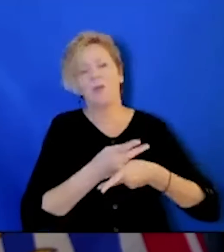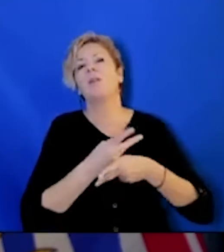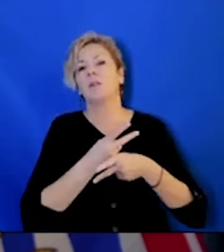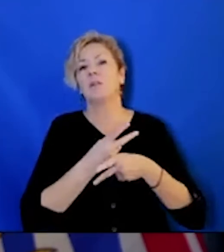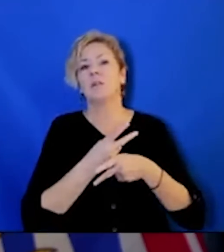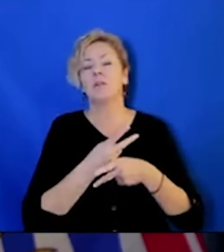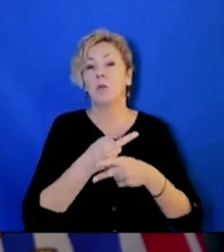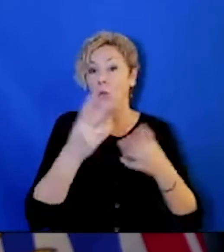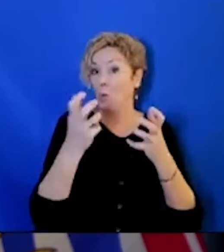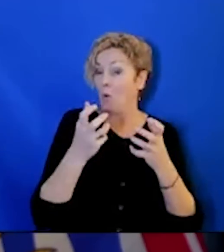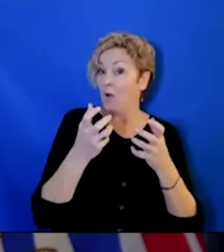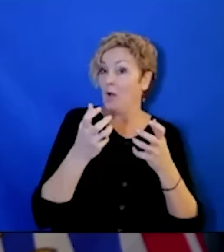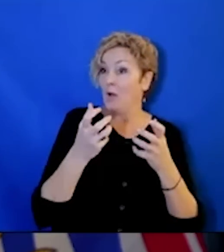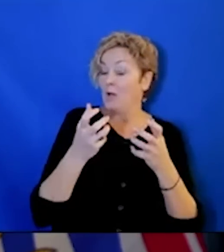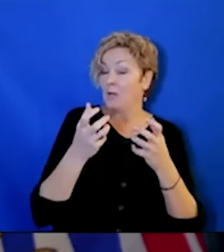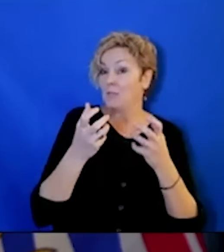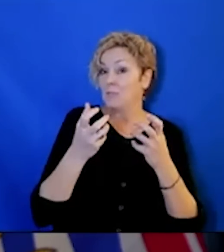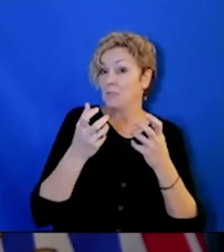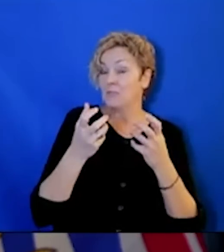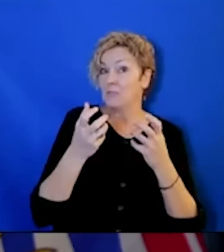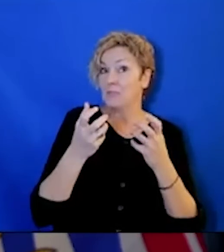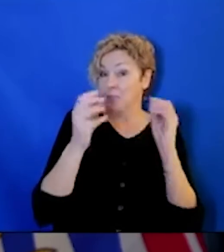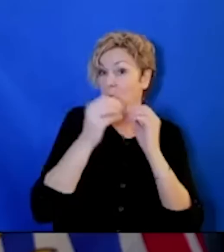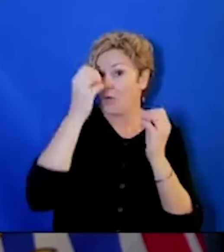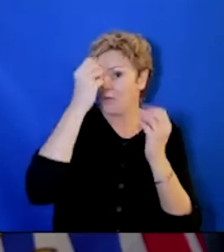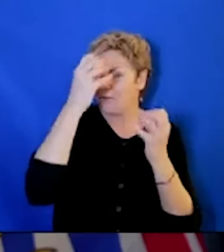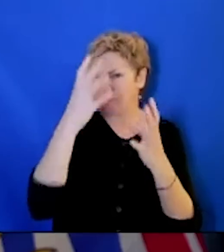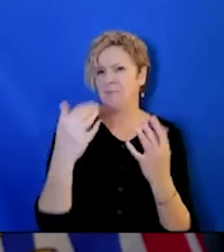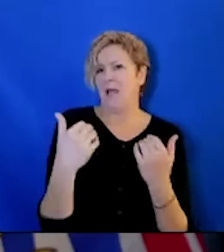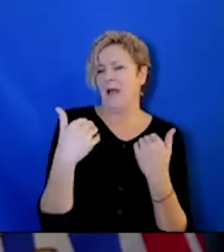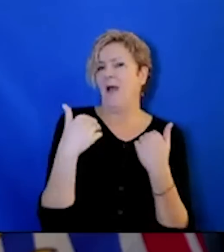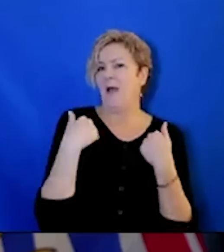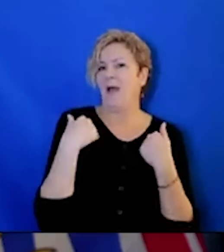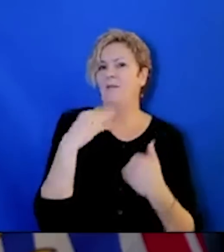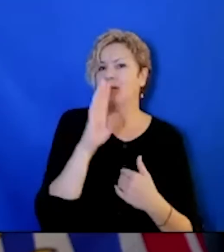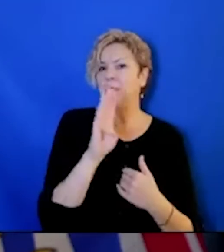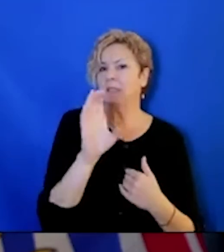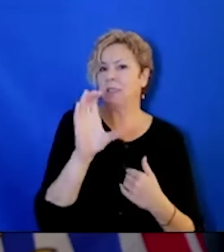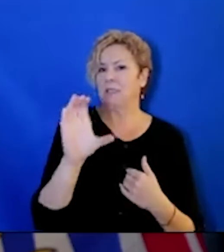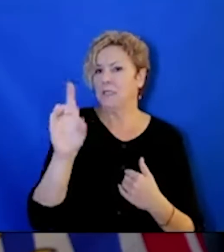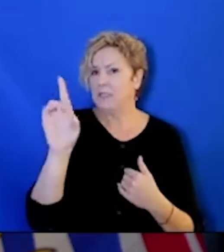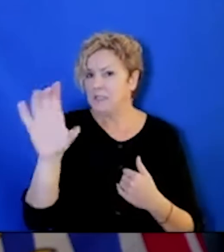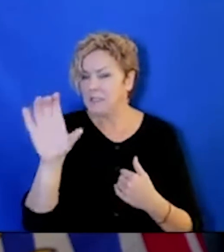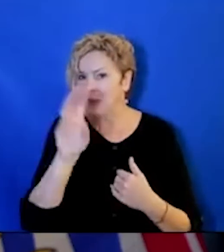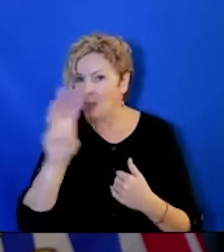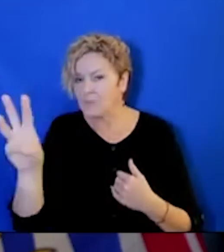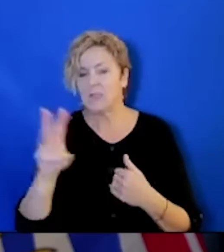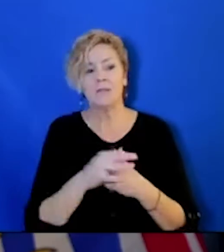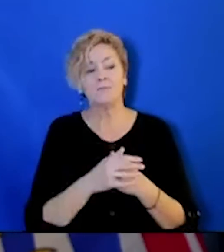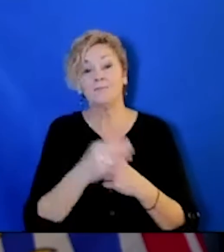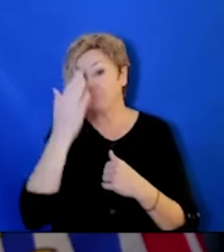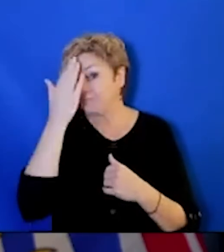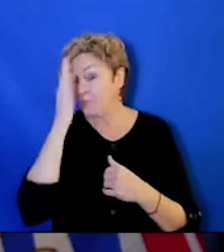BC CDC and our public health inspectors across the Lower Mainland will be stepping up inspections, particularly in some of the